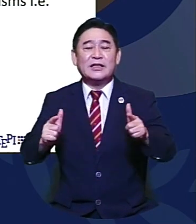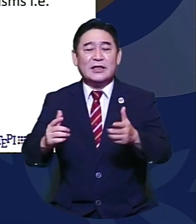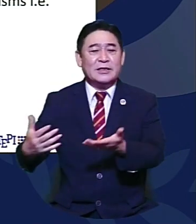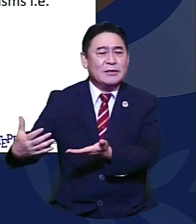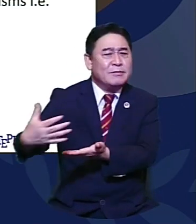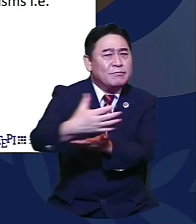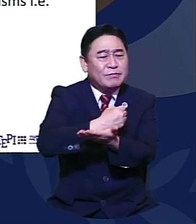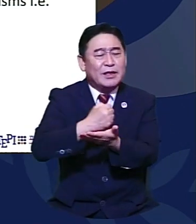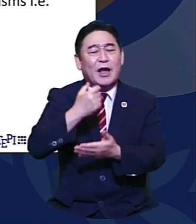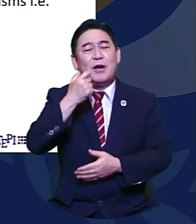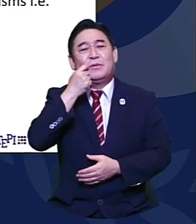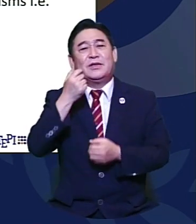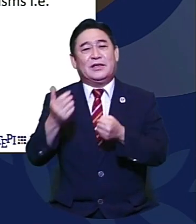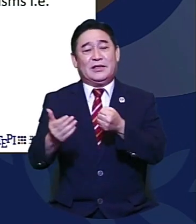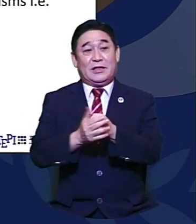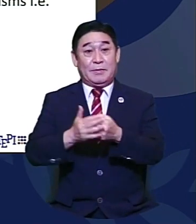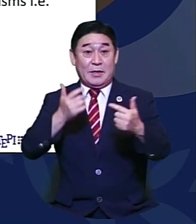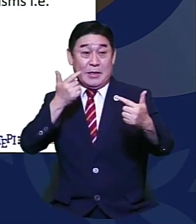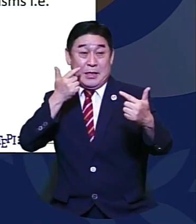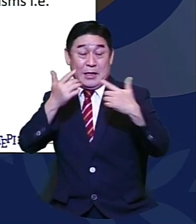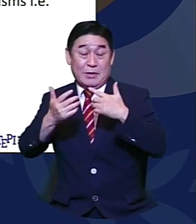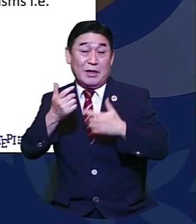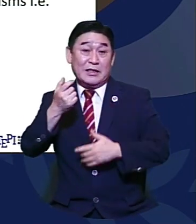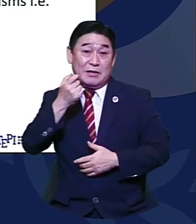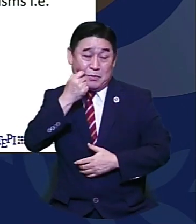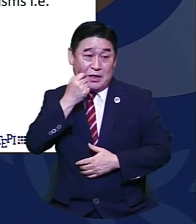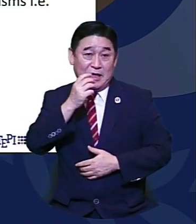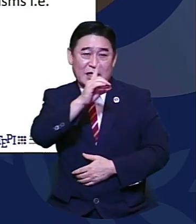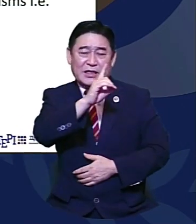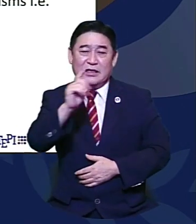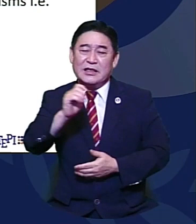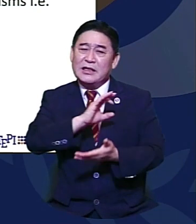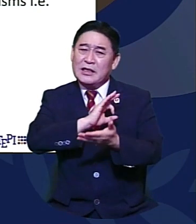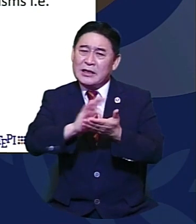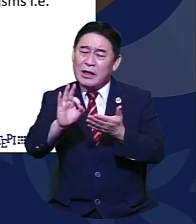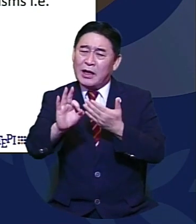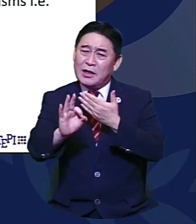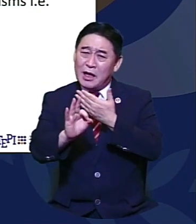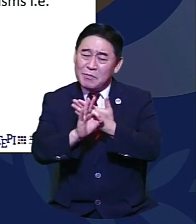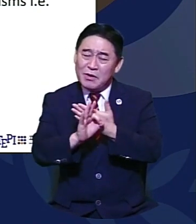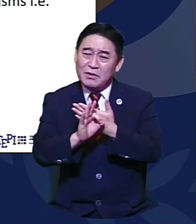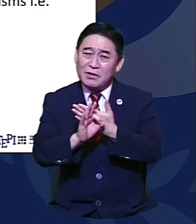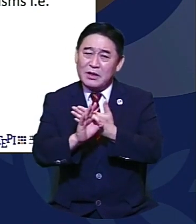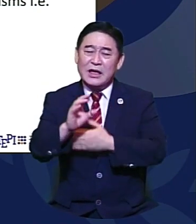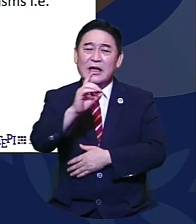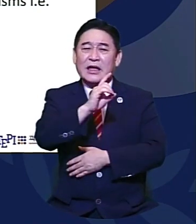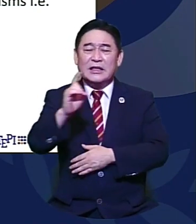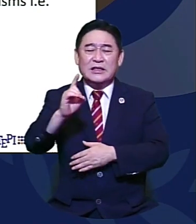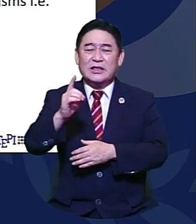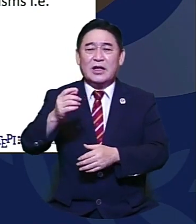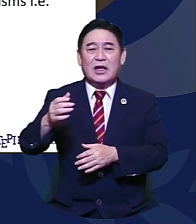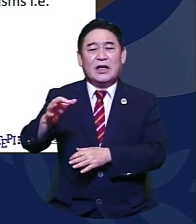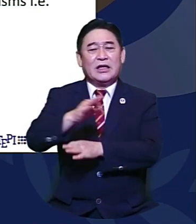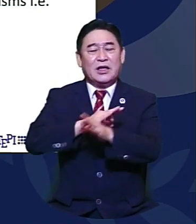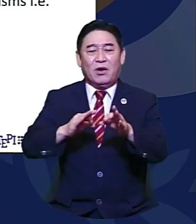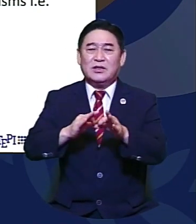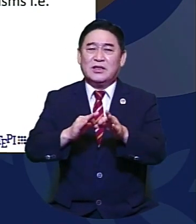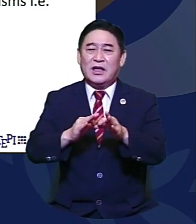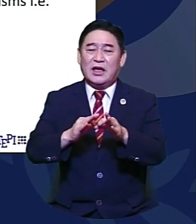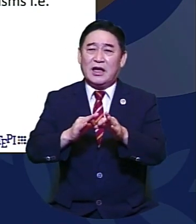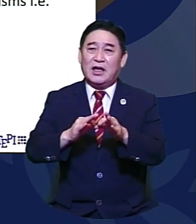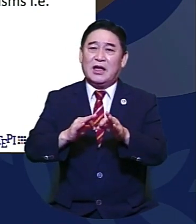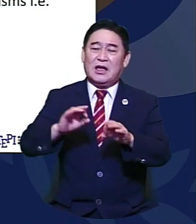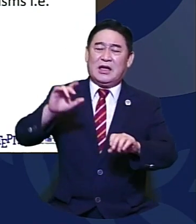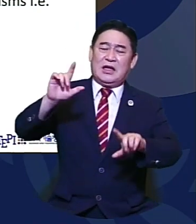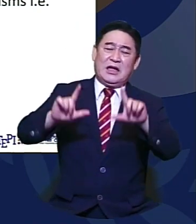data, not correct data, then maybe the digital economies can make any kind of outcomes